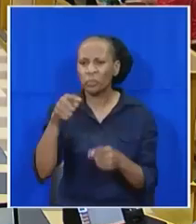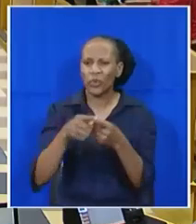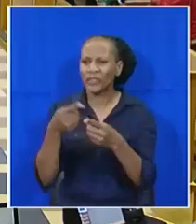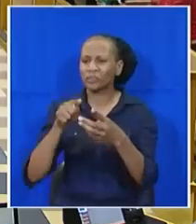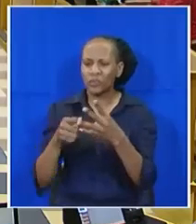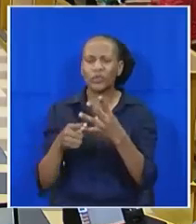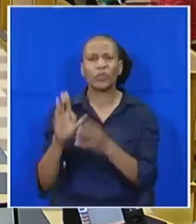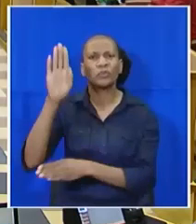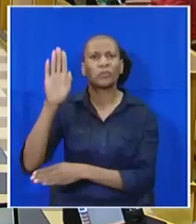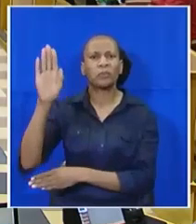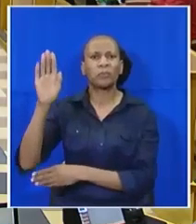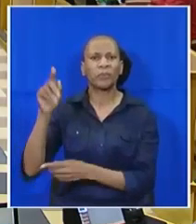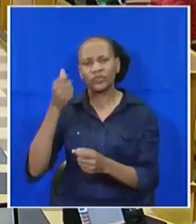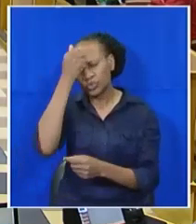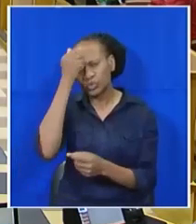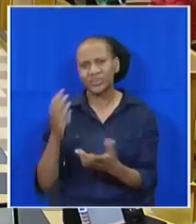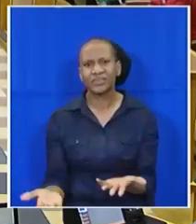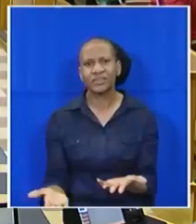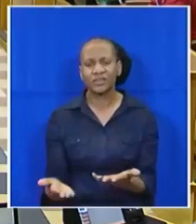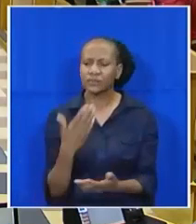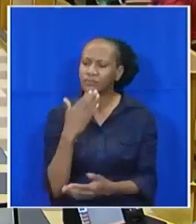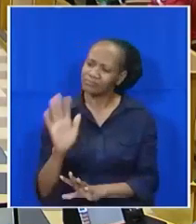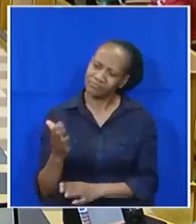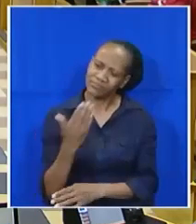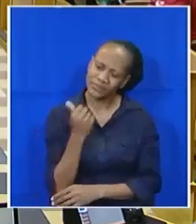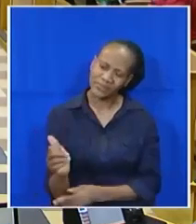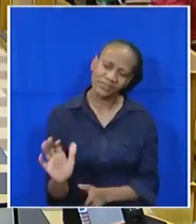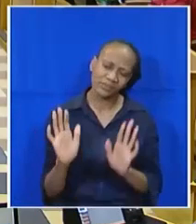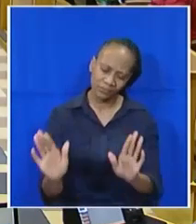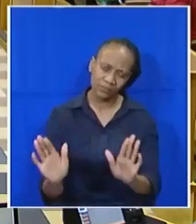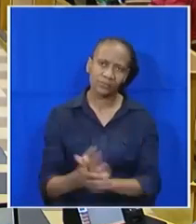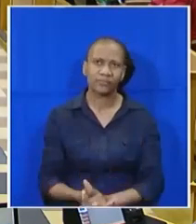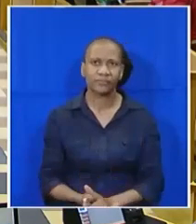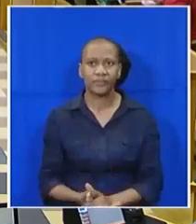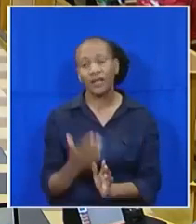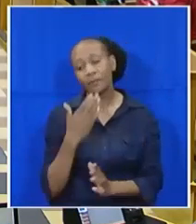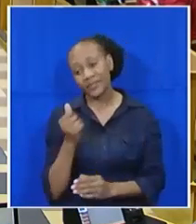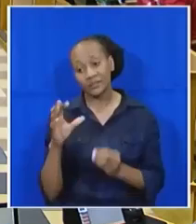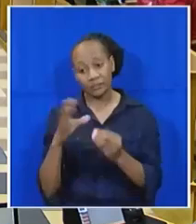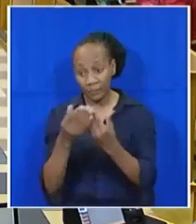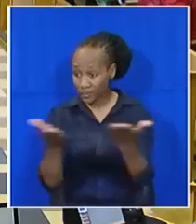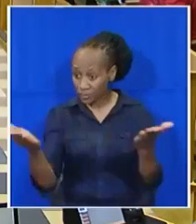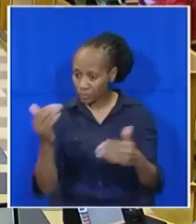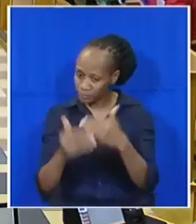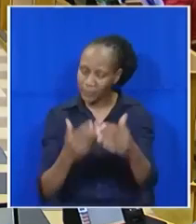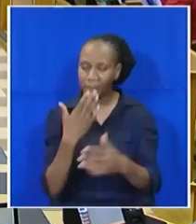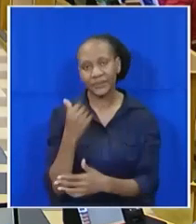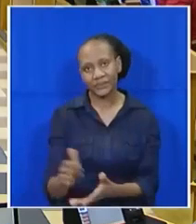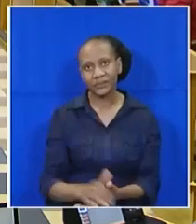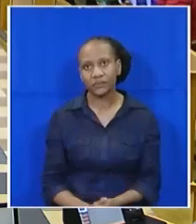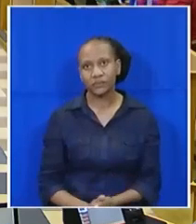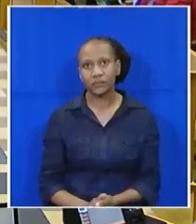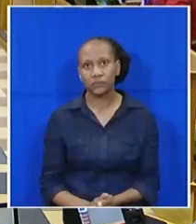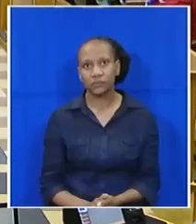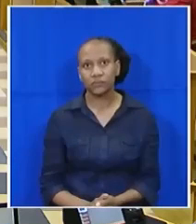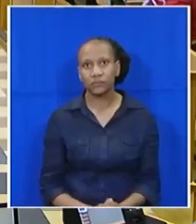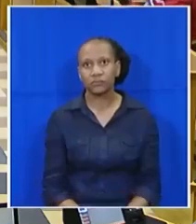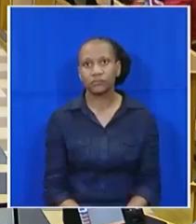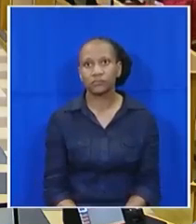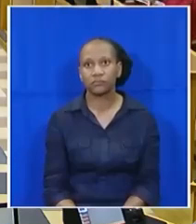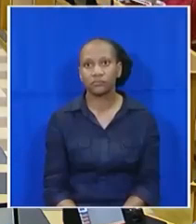No, honorable member, please, Yes. let's proceed. Wow. Angeke utsho